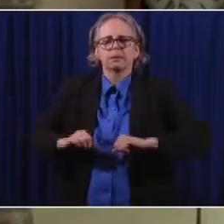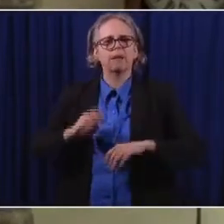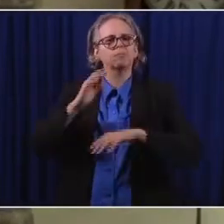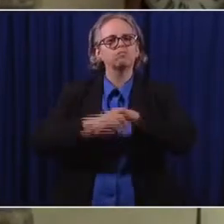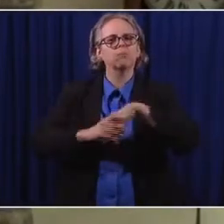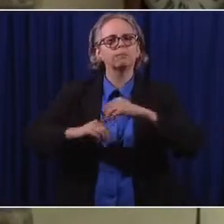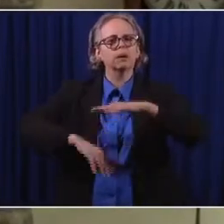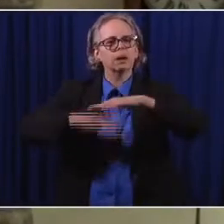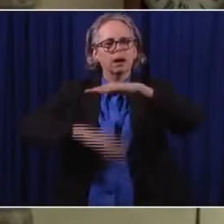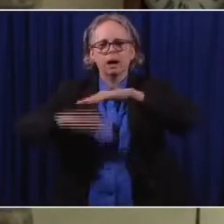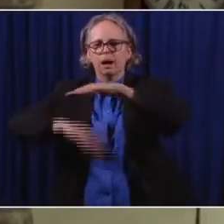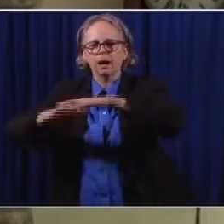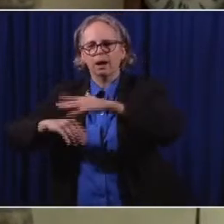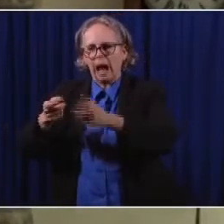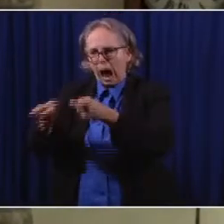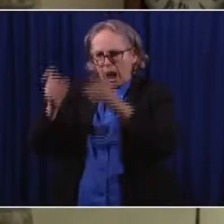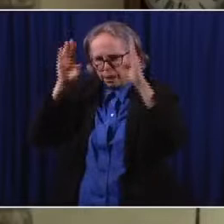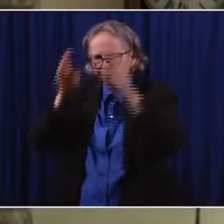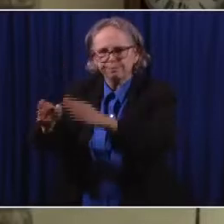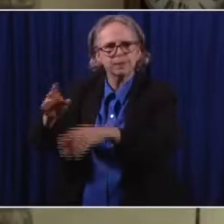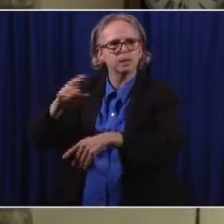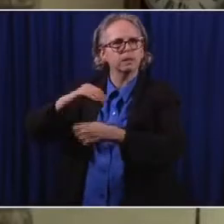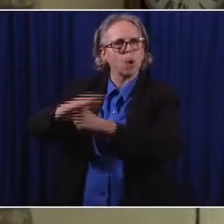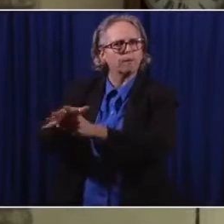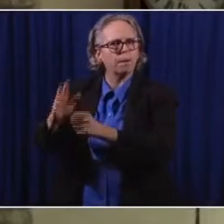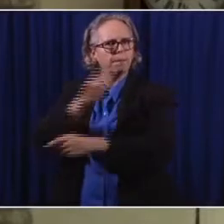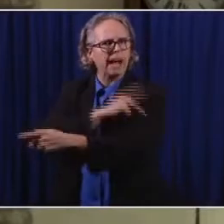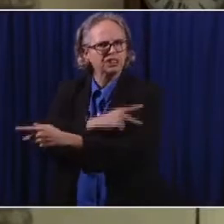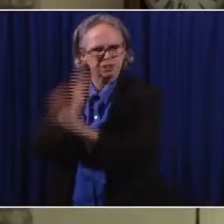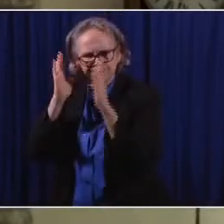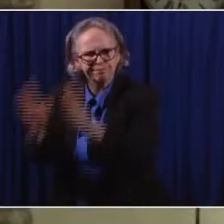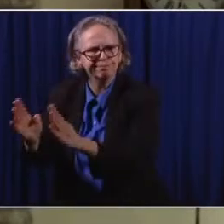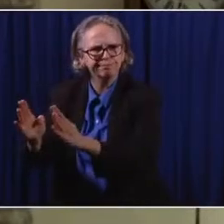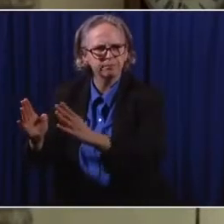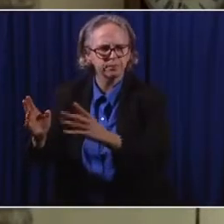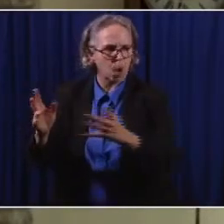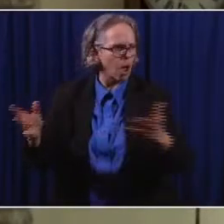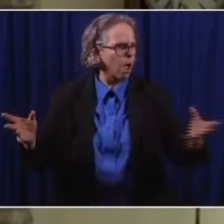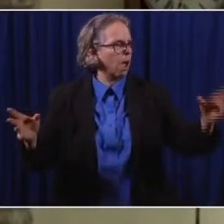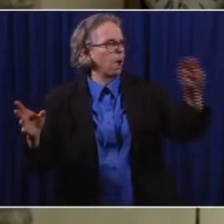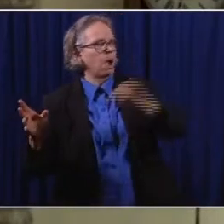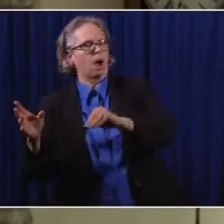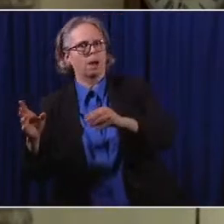things that the doctors tell us that